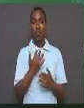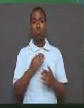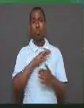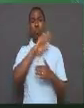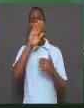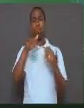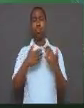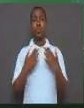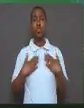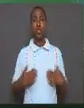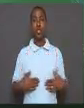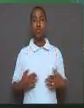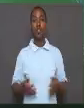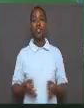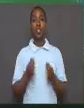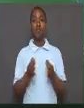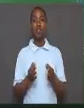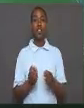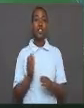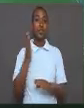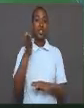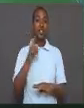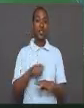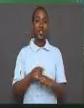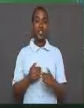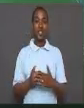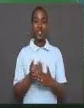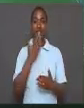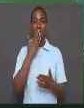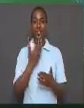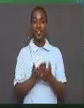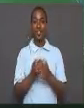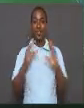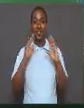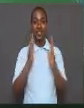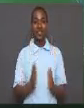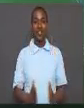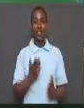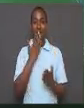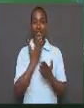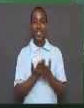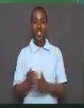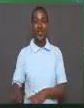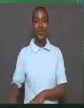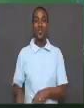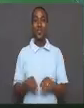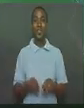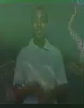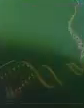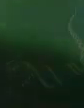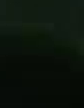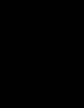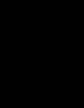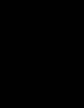body. Until next time, thank you, teacher. Thank you, students.